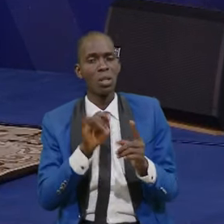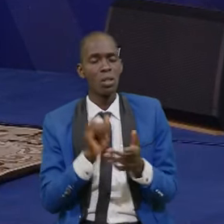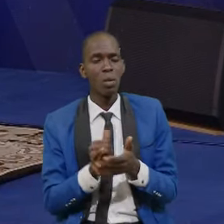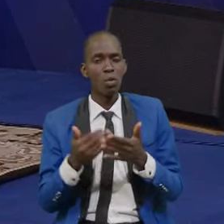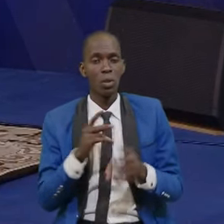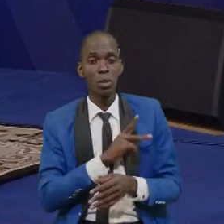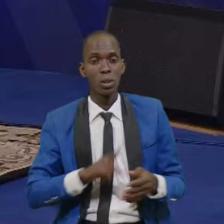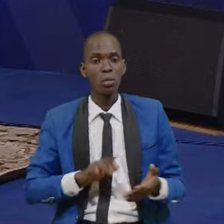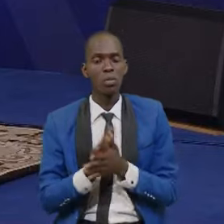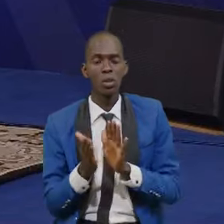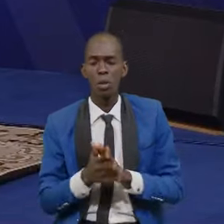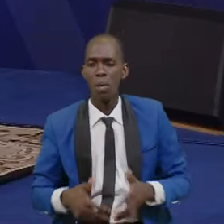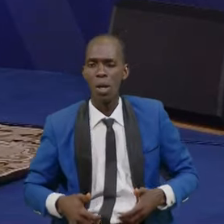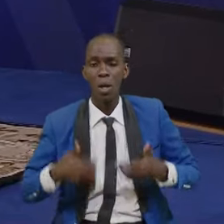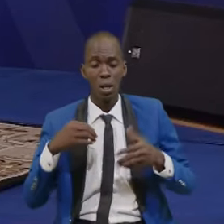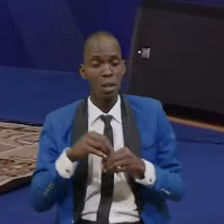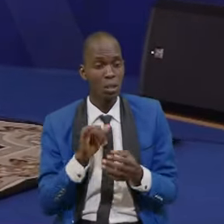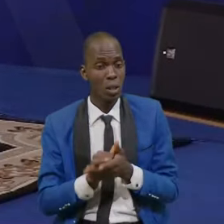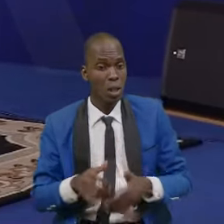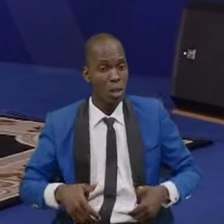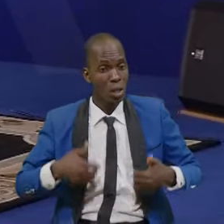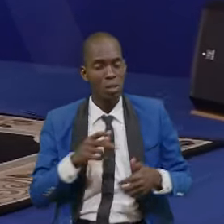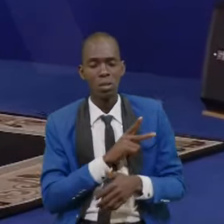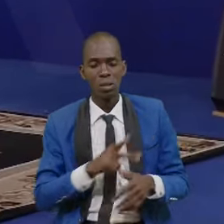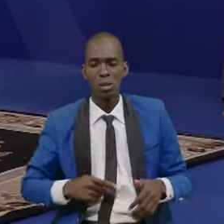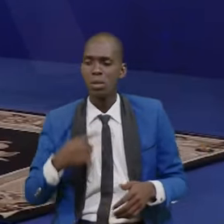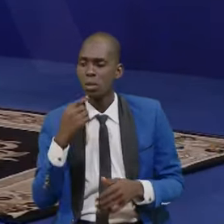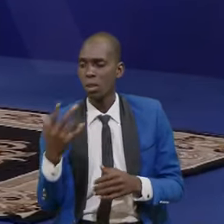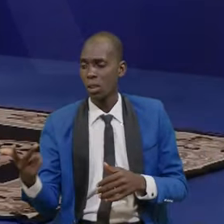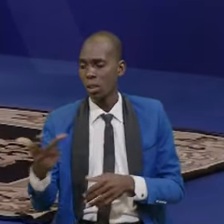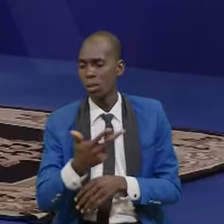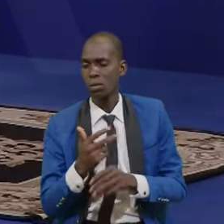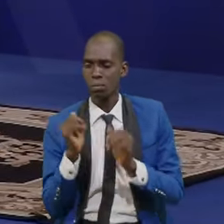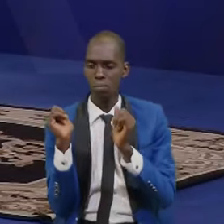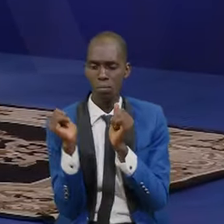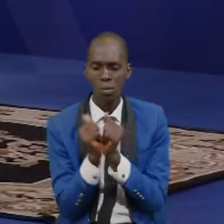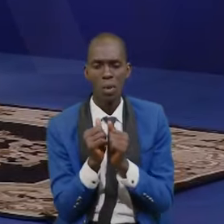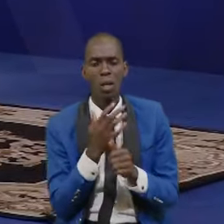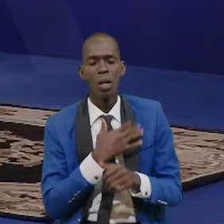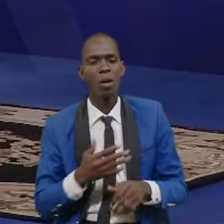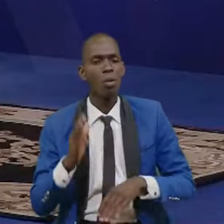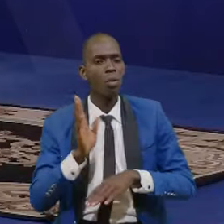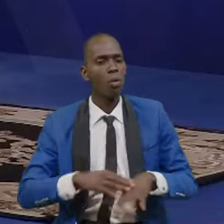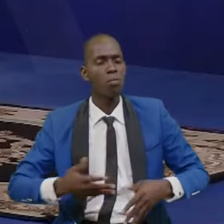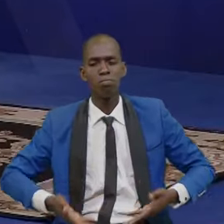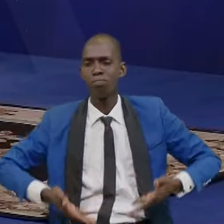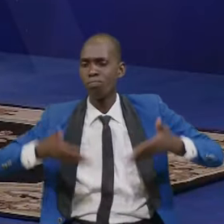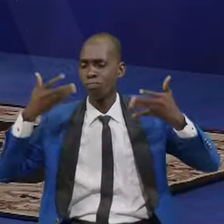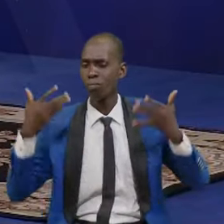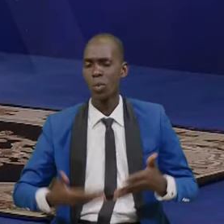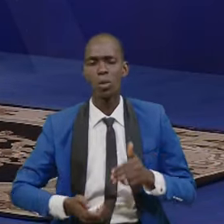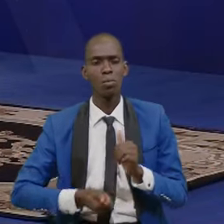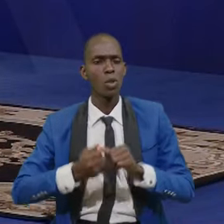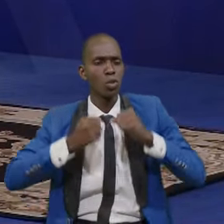And in anger, he said they should bind those people. And he called the heftiest, strongest men in